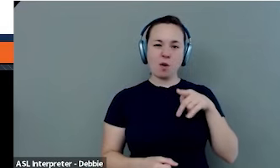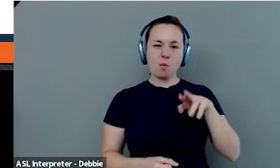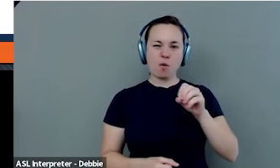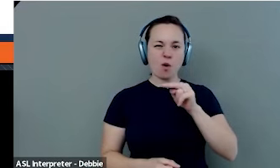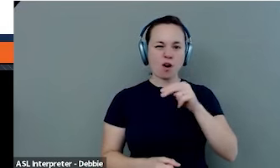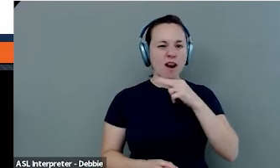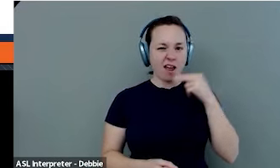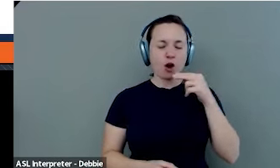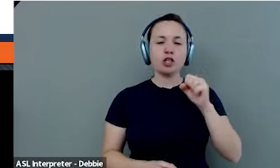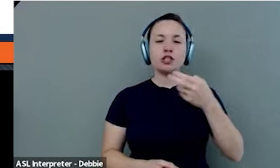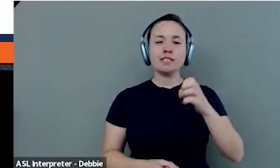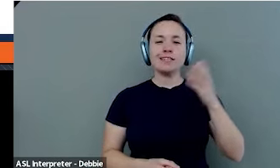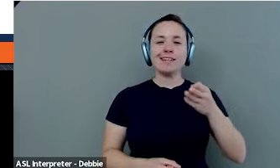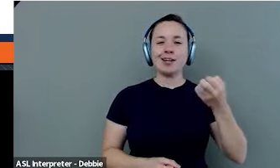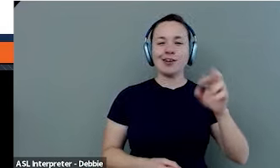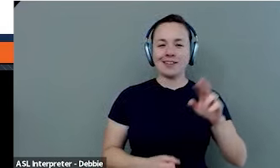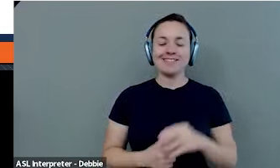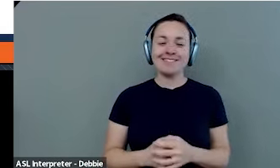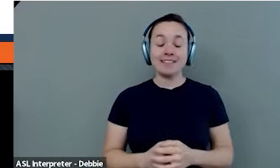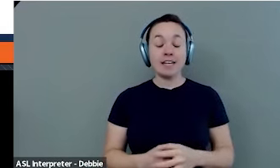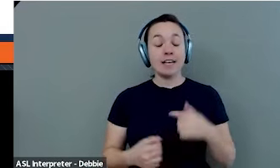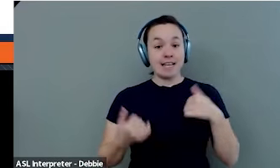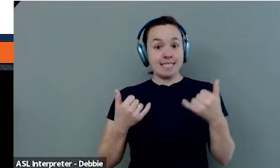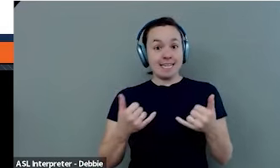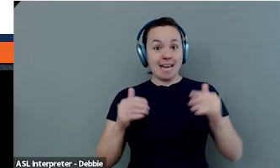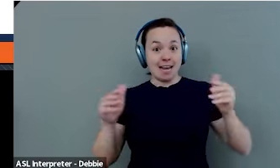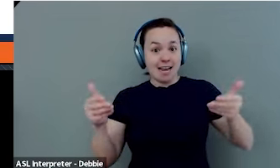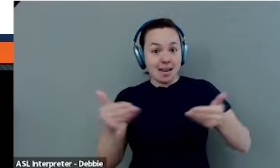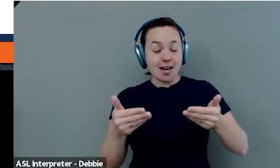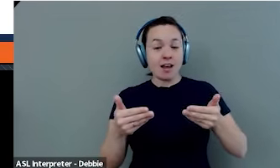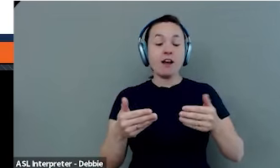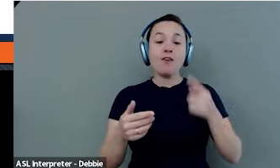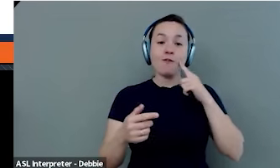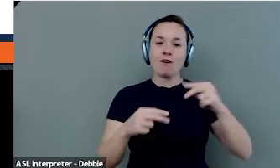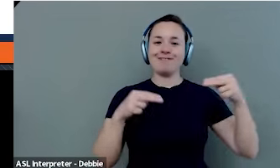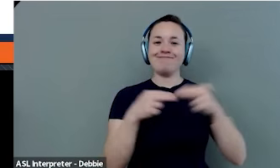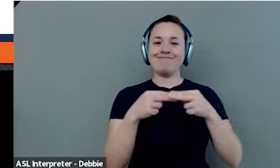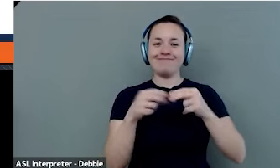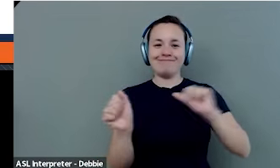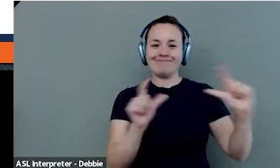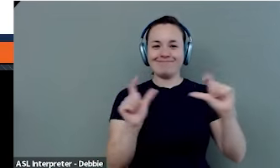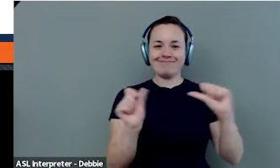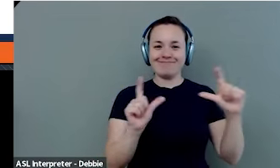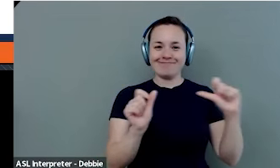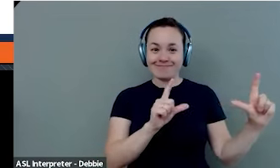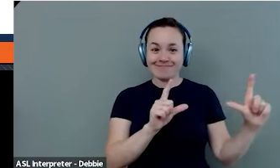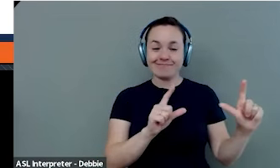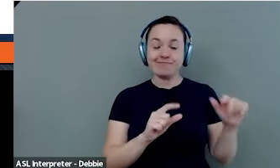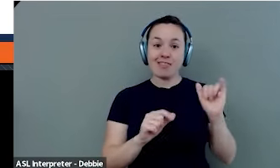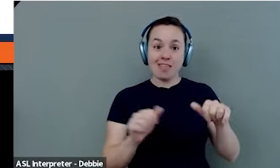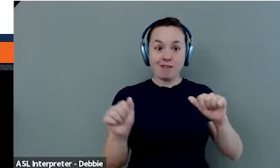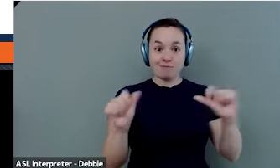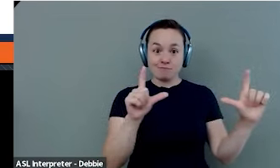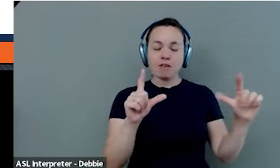start today with the introduction to our slide presentation. On the screen, we have